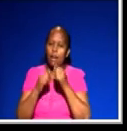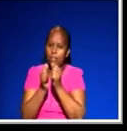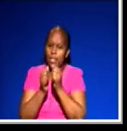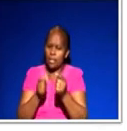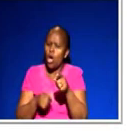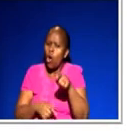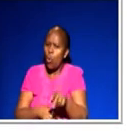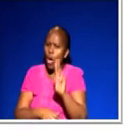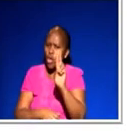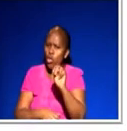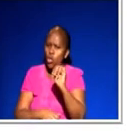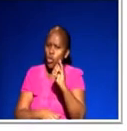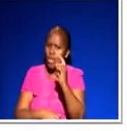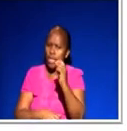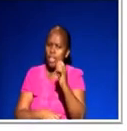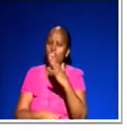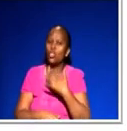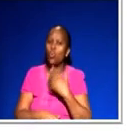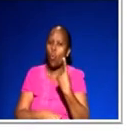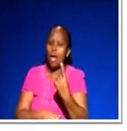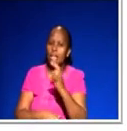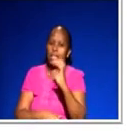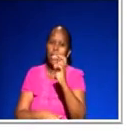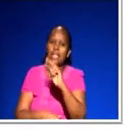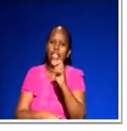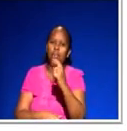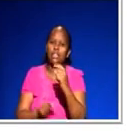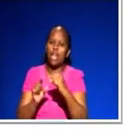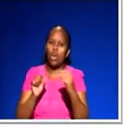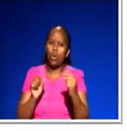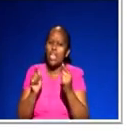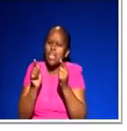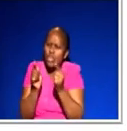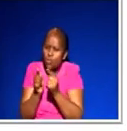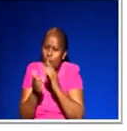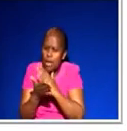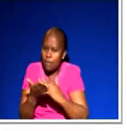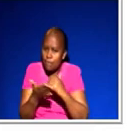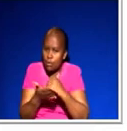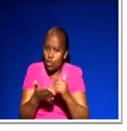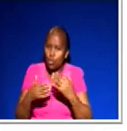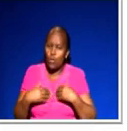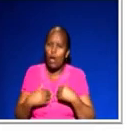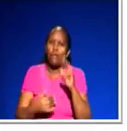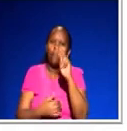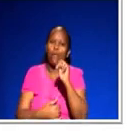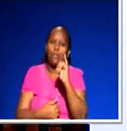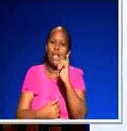one unit is 1 centimeter long. The smaller divisions stands for the